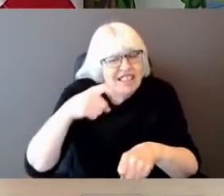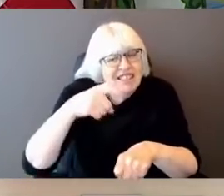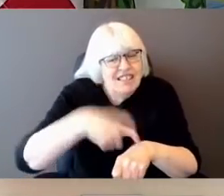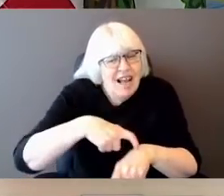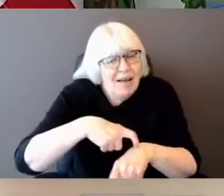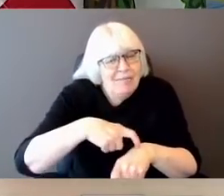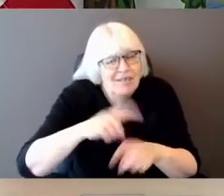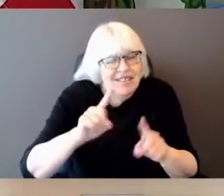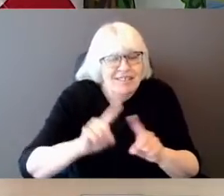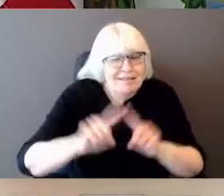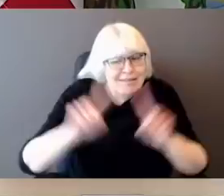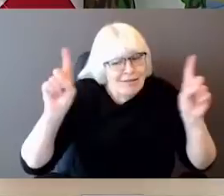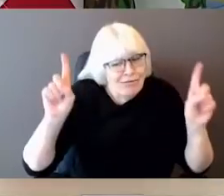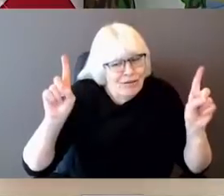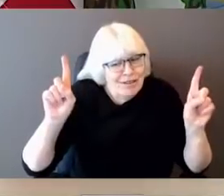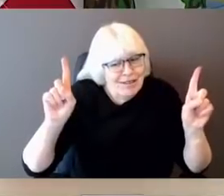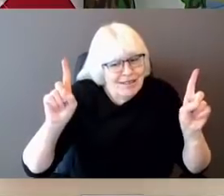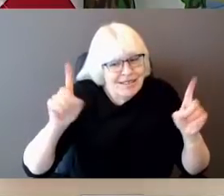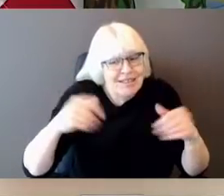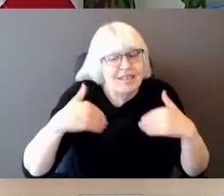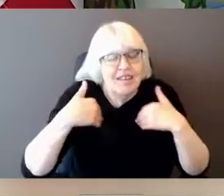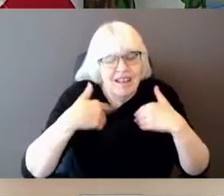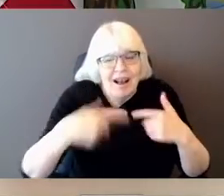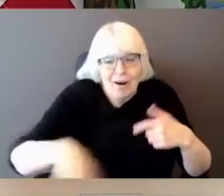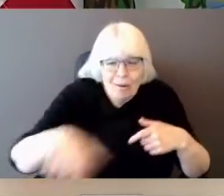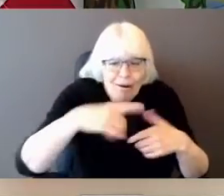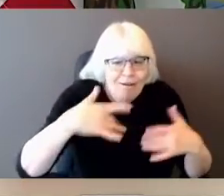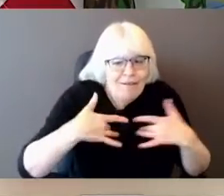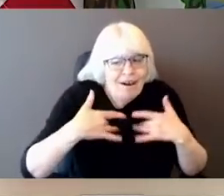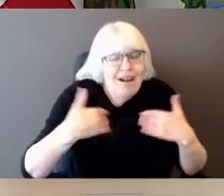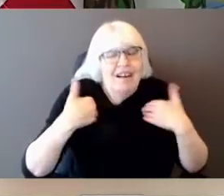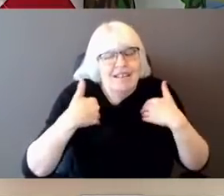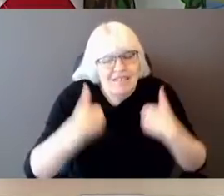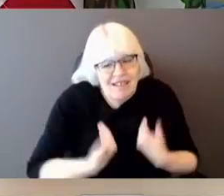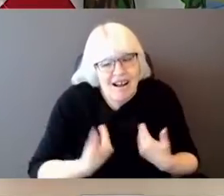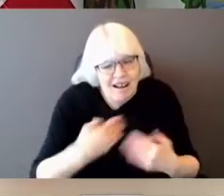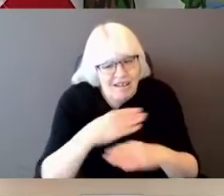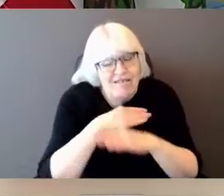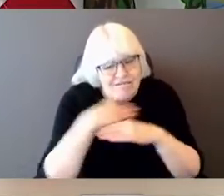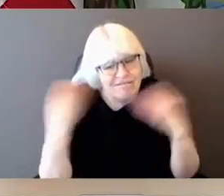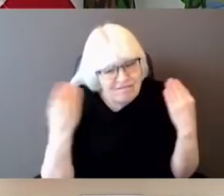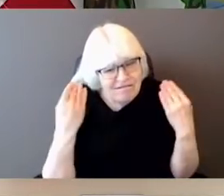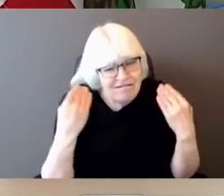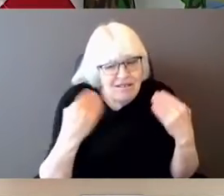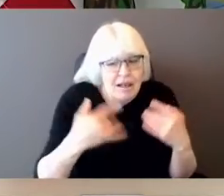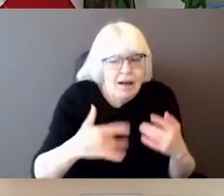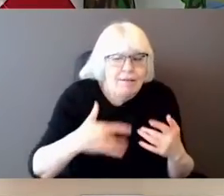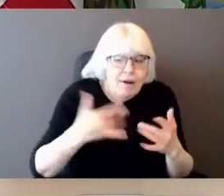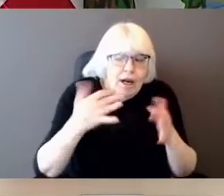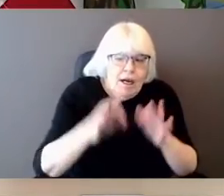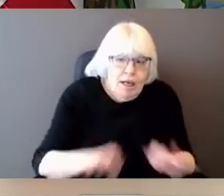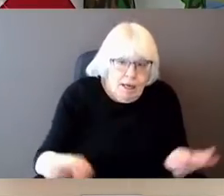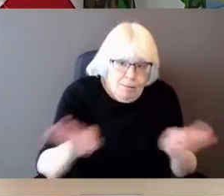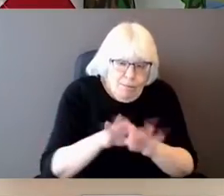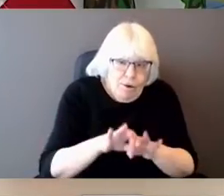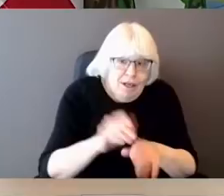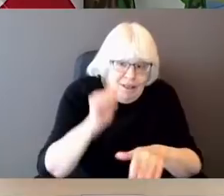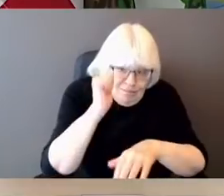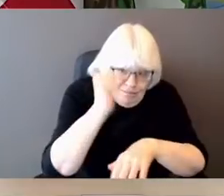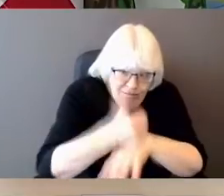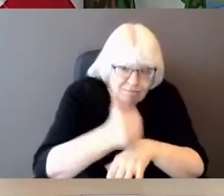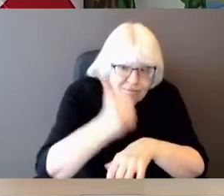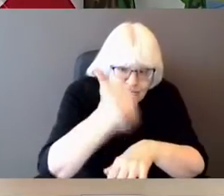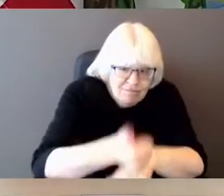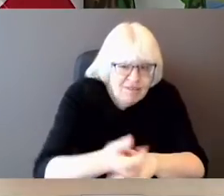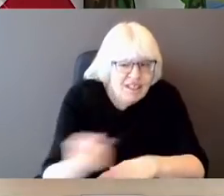think having some firmer dates are important for businesses, for planning, for organizations, for all of